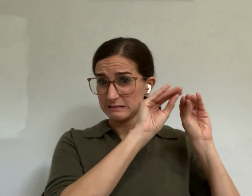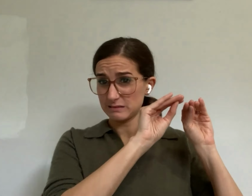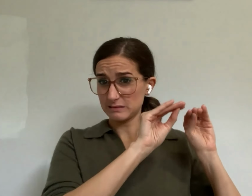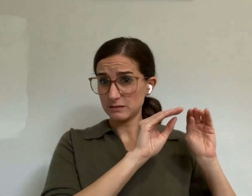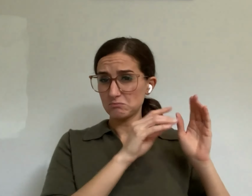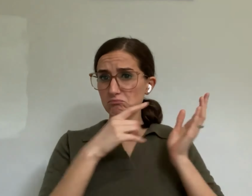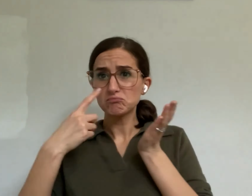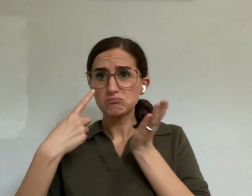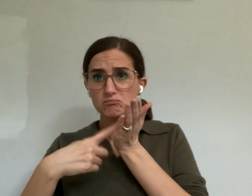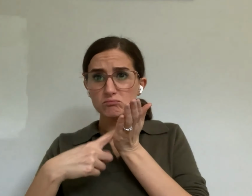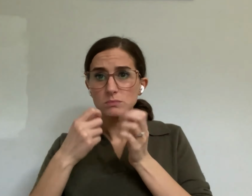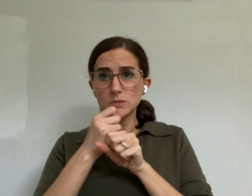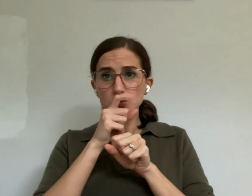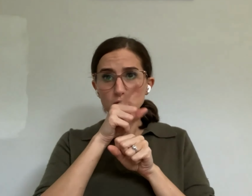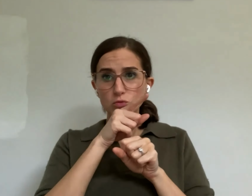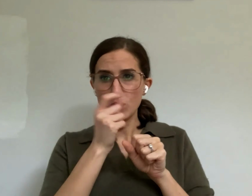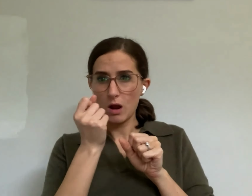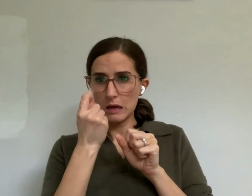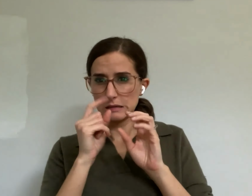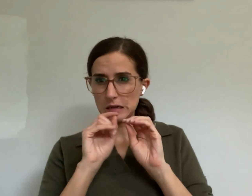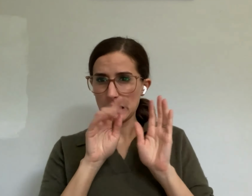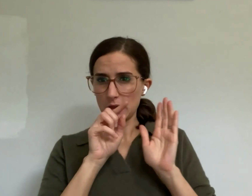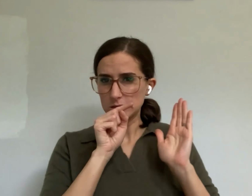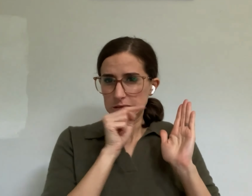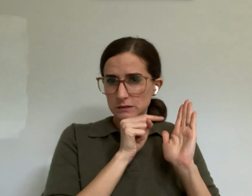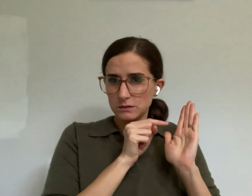is. And I'm going to post into the chat.